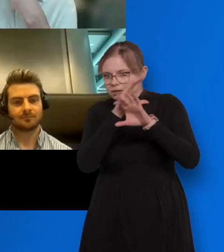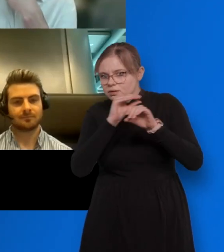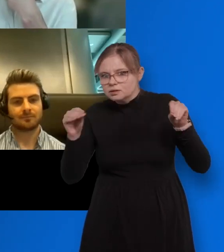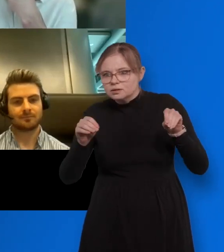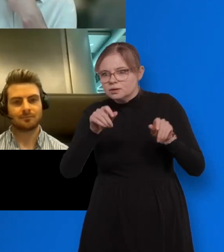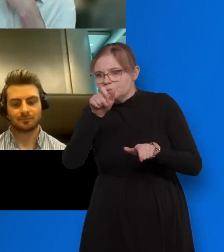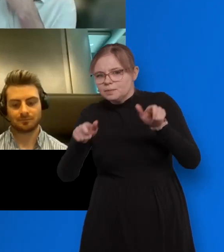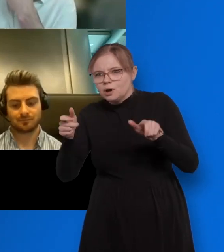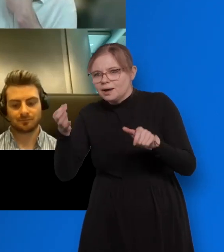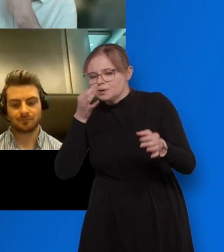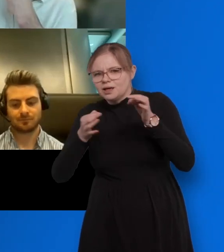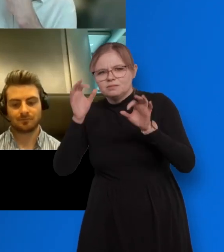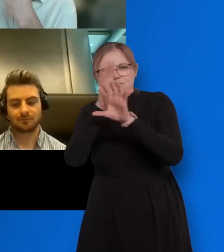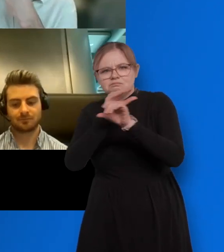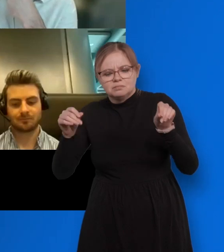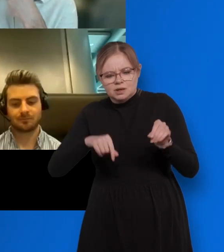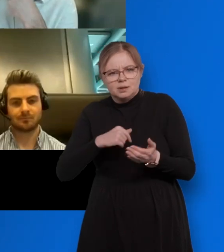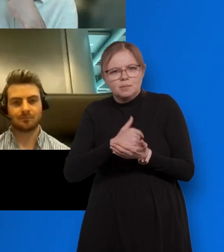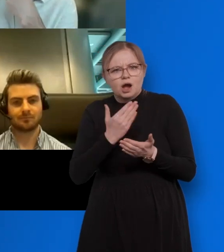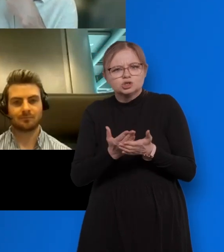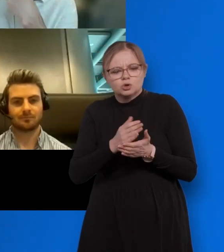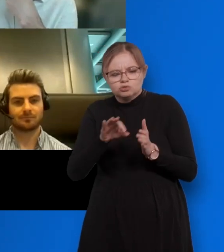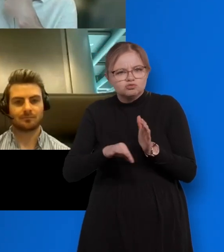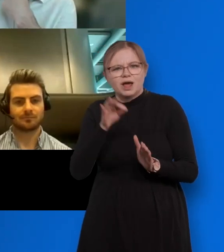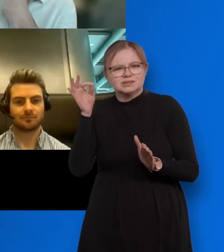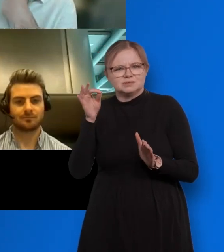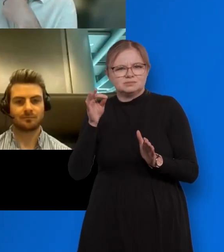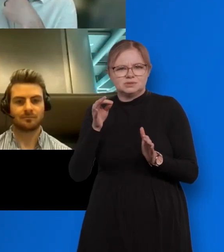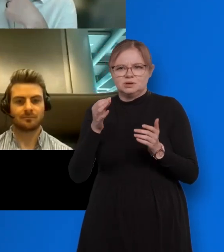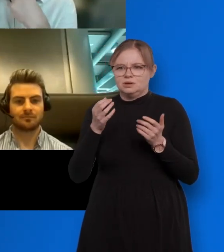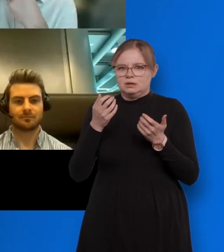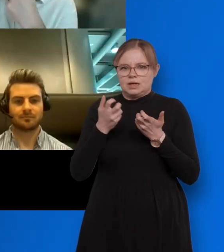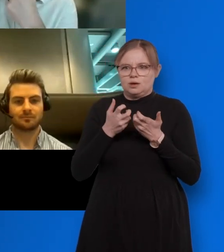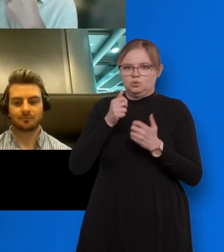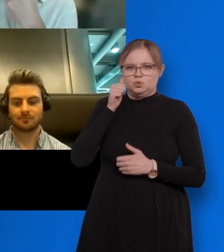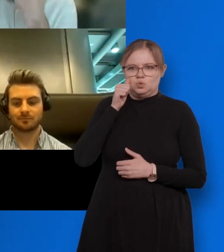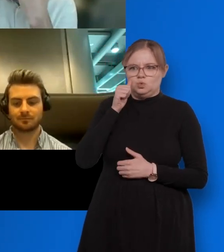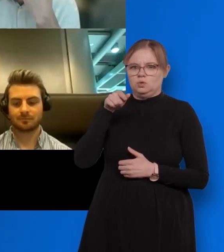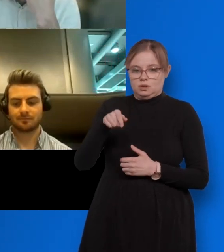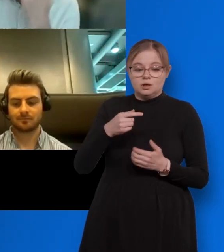Academy partial randomization? How do we know that the applicants were influenced by the new policy?